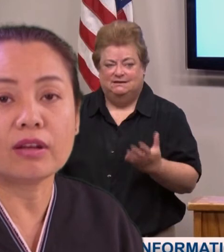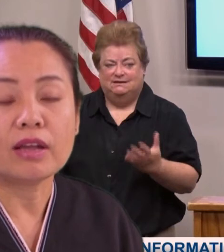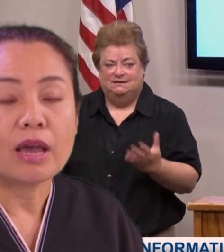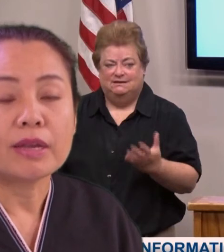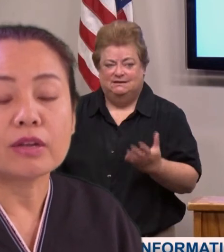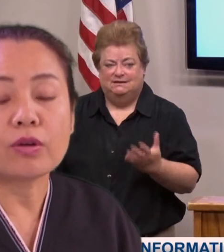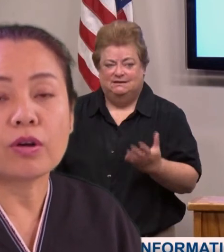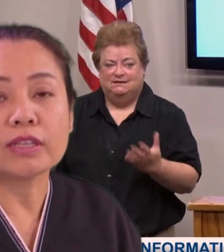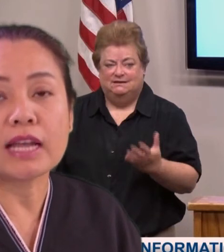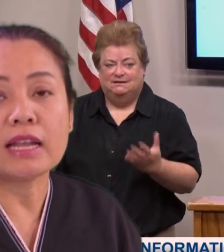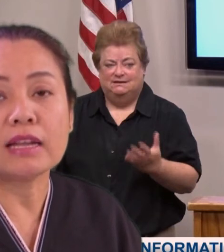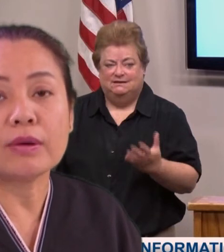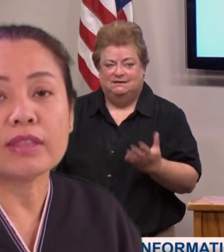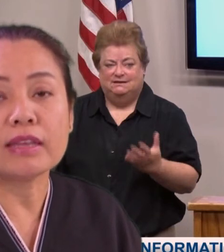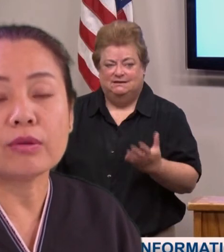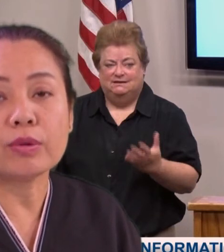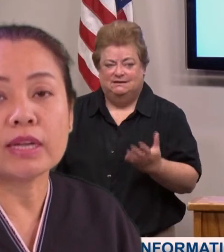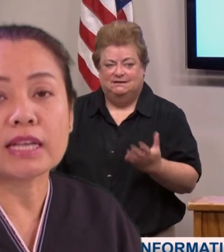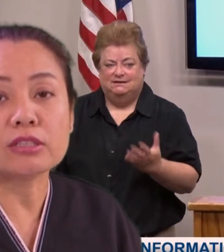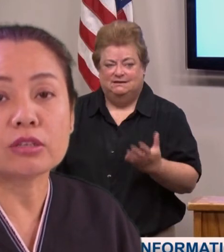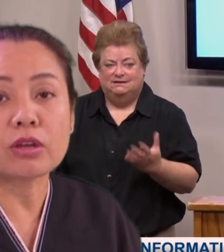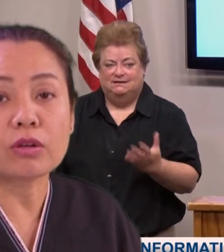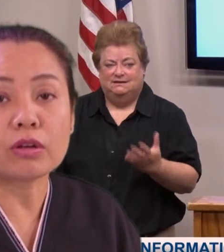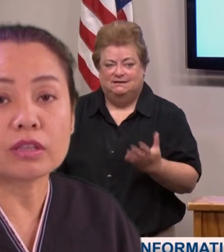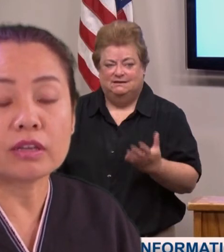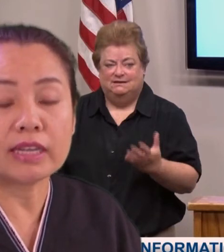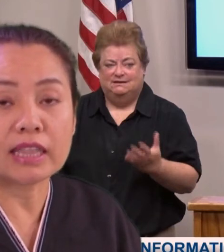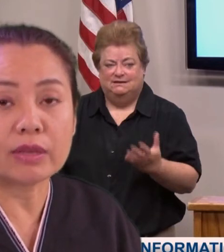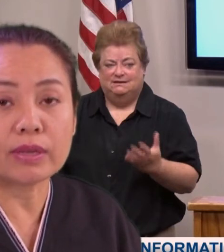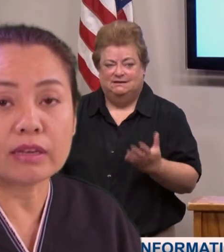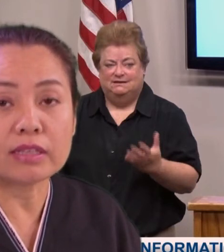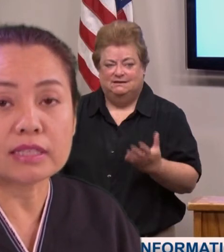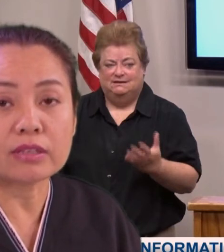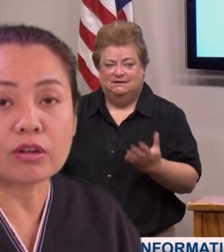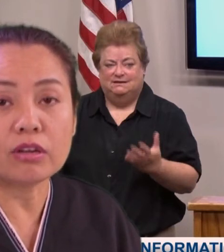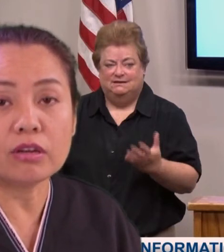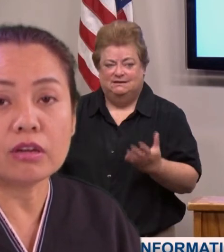If you you answer